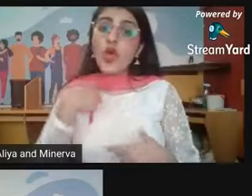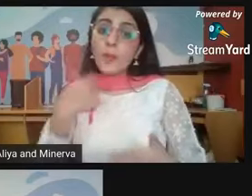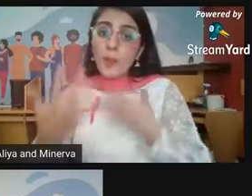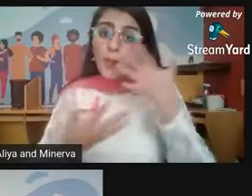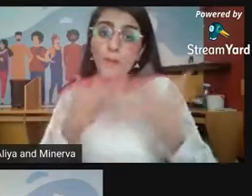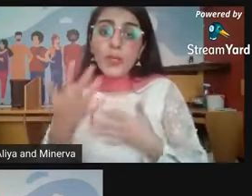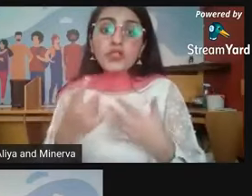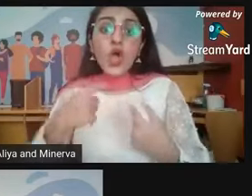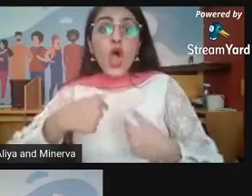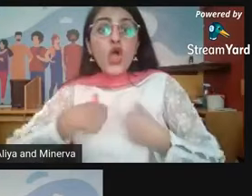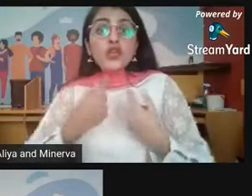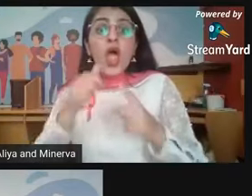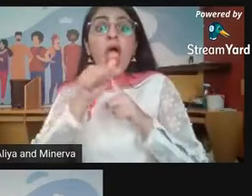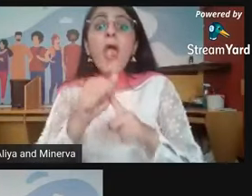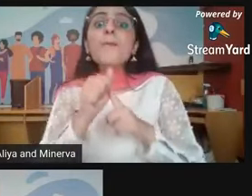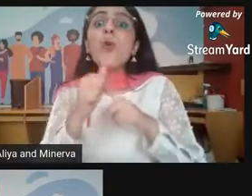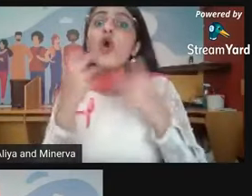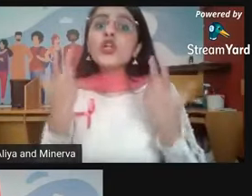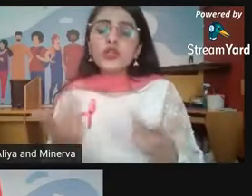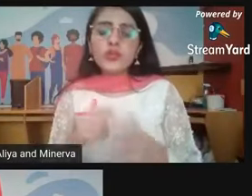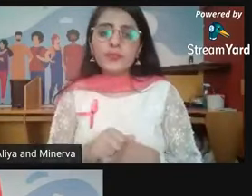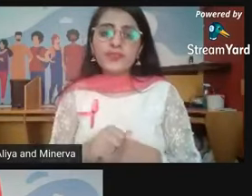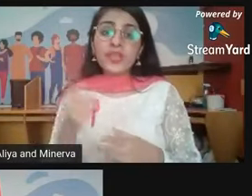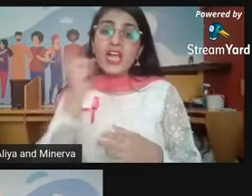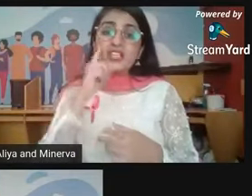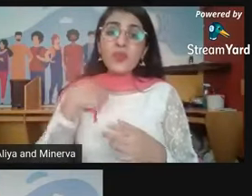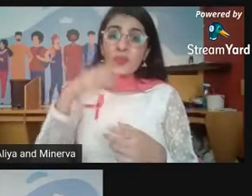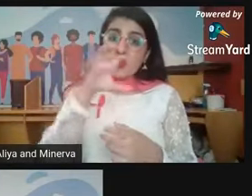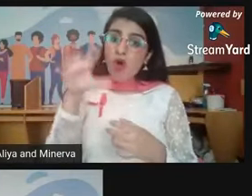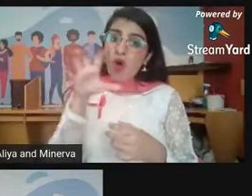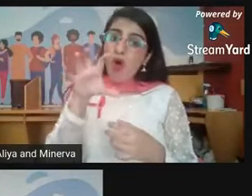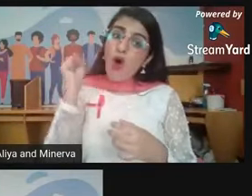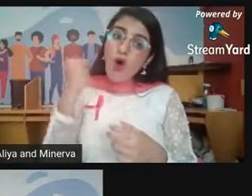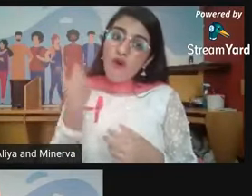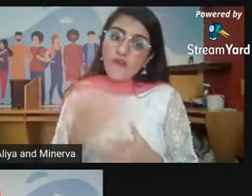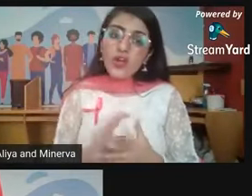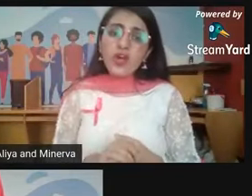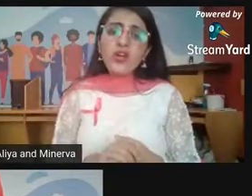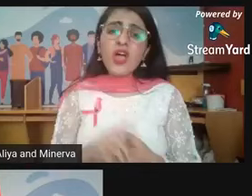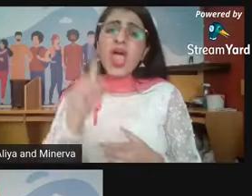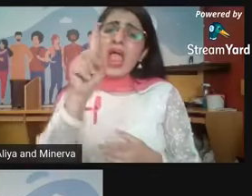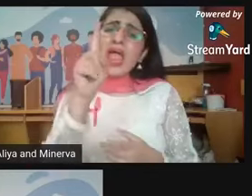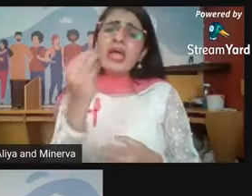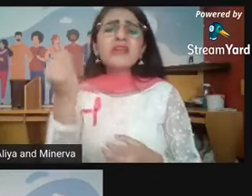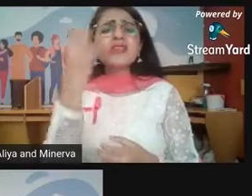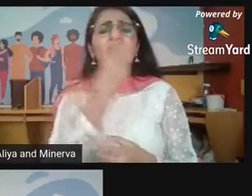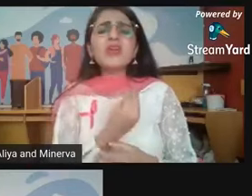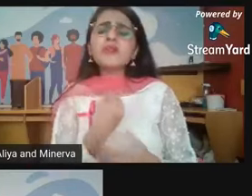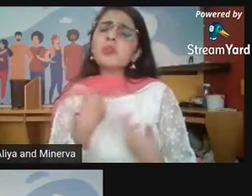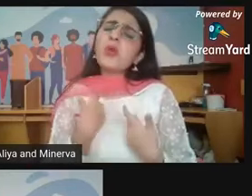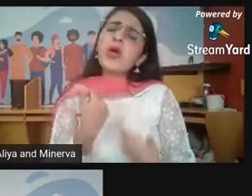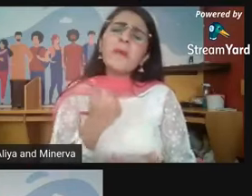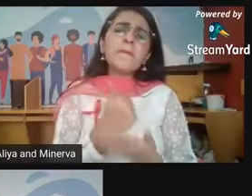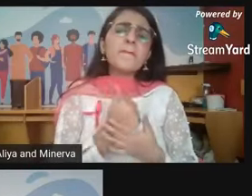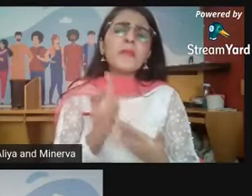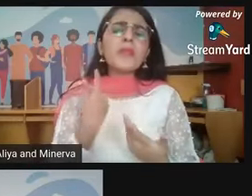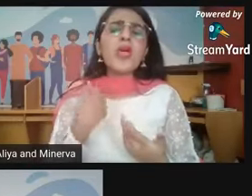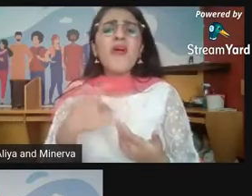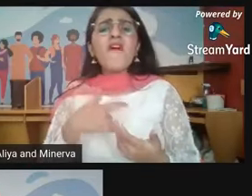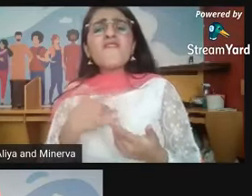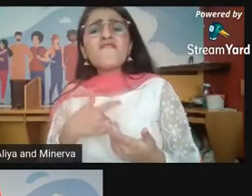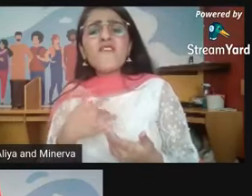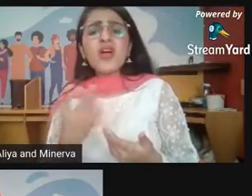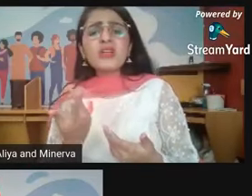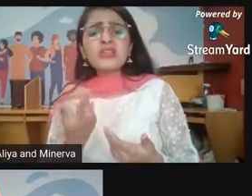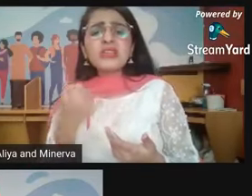importance of breast self examination when I was diagnosed with the breast cancer it was just one fine day and I just realized the